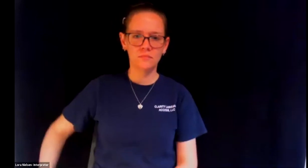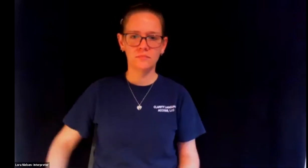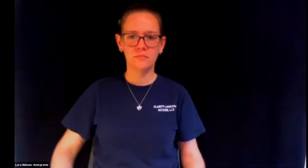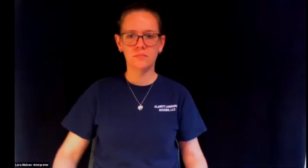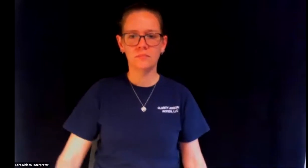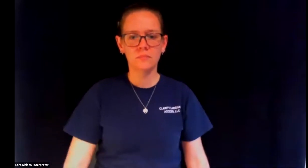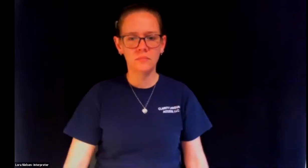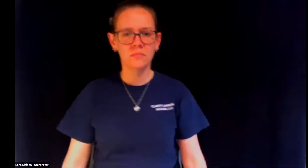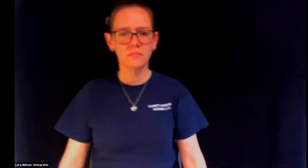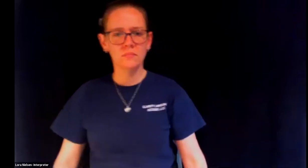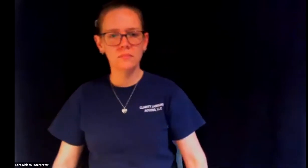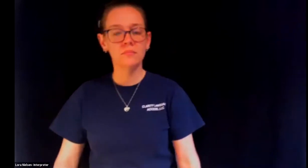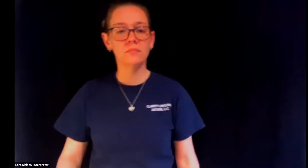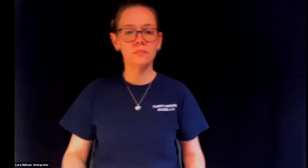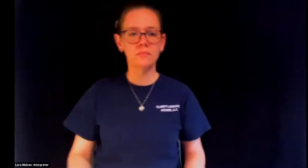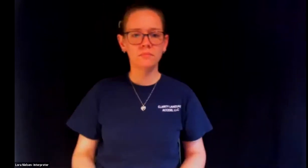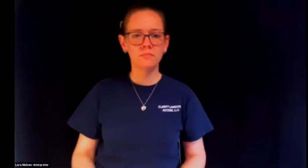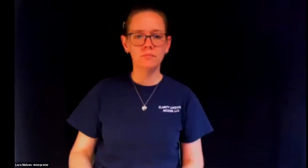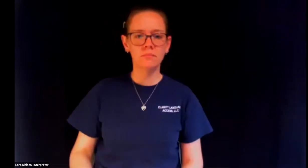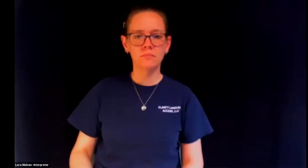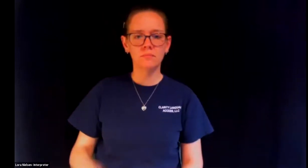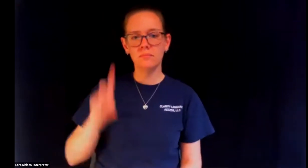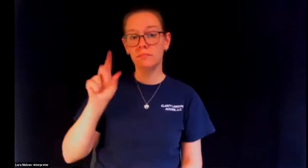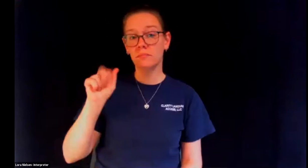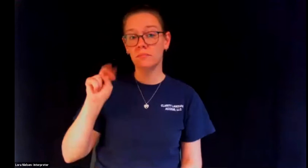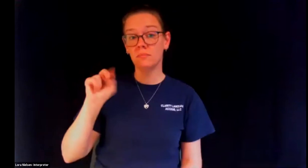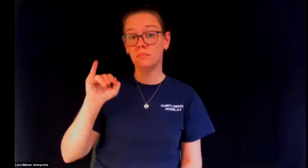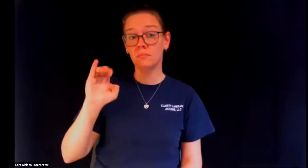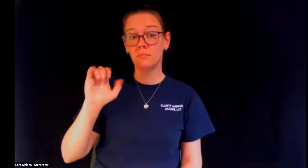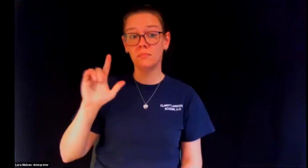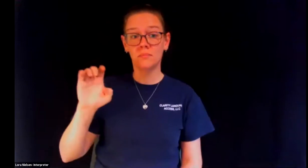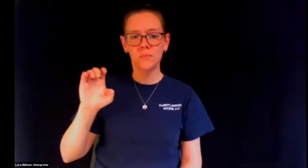Just giving it a few more minutes for everyone to pop in. Thank you.